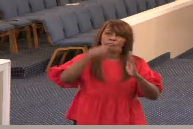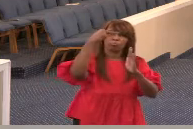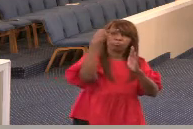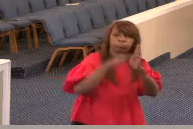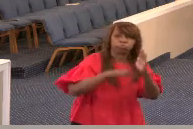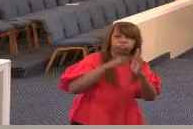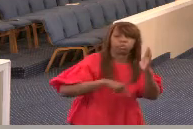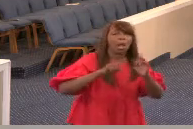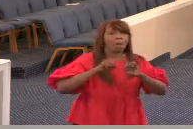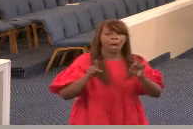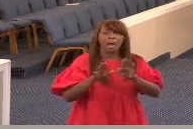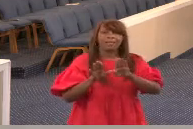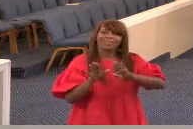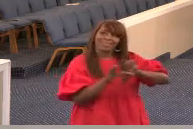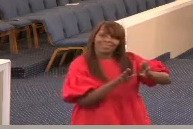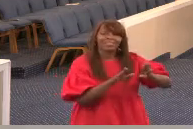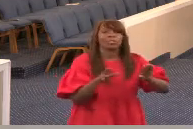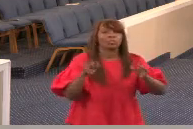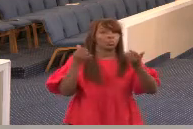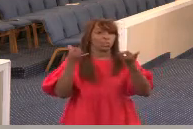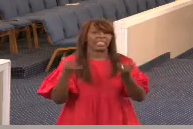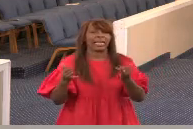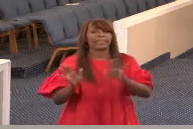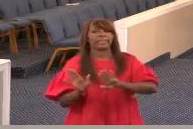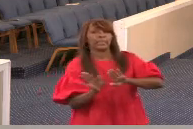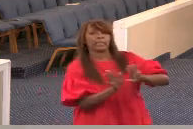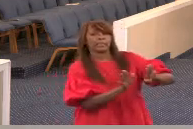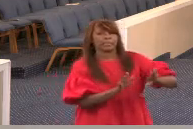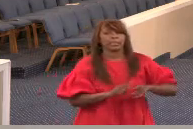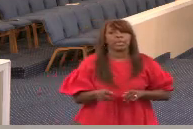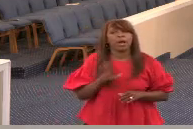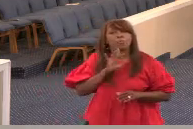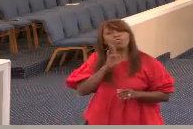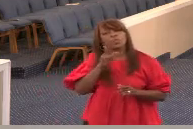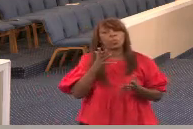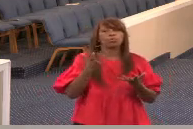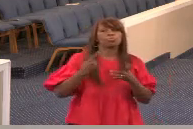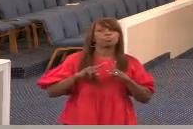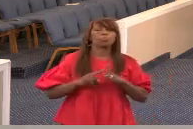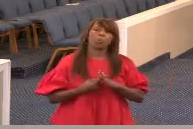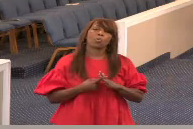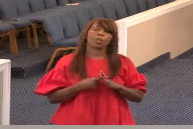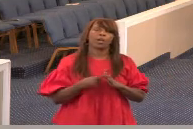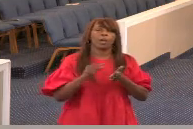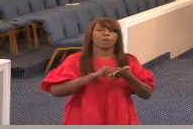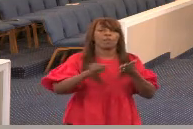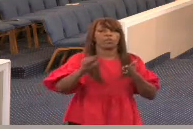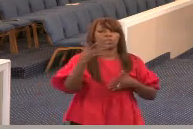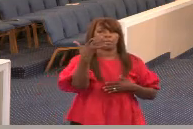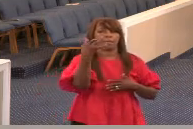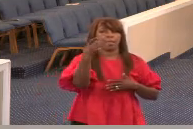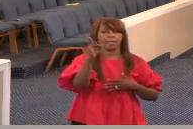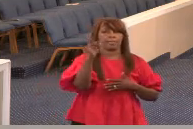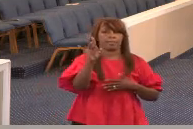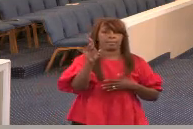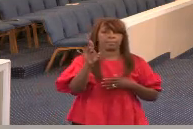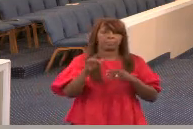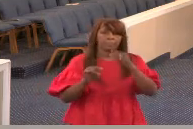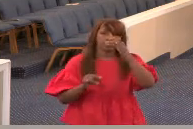However, today I want to launch from what is verse number 18.